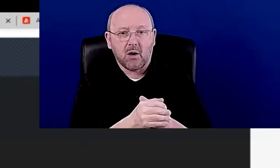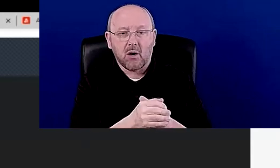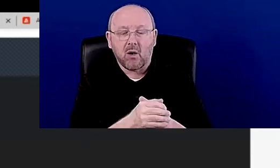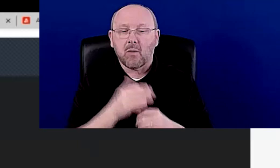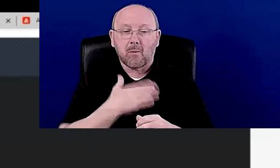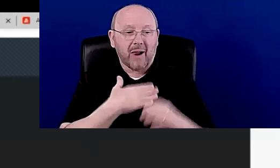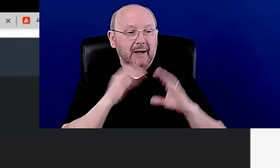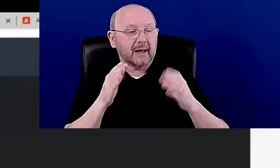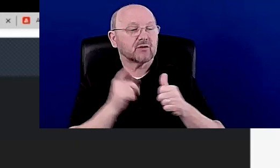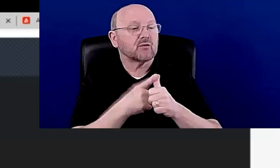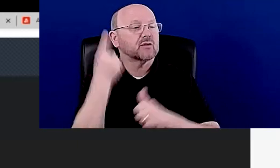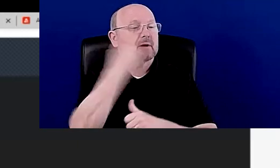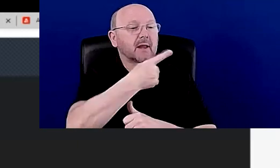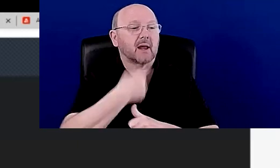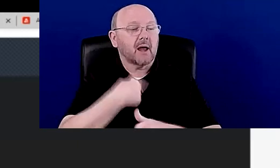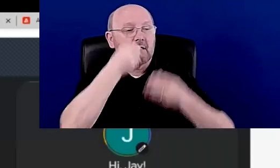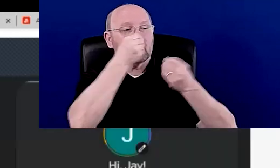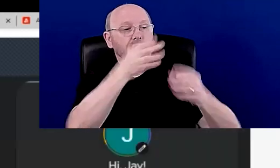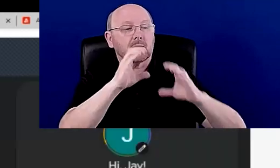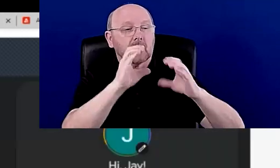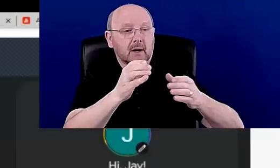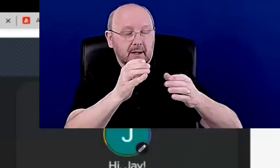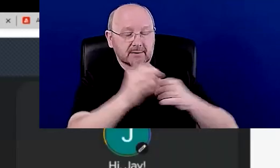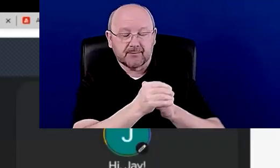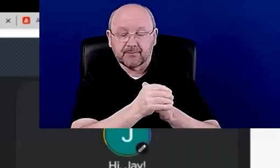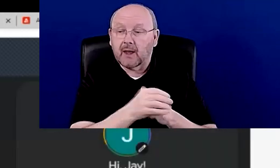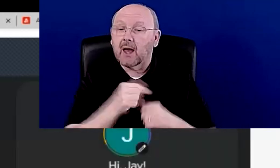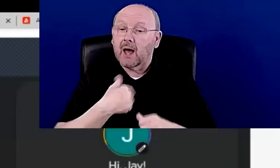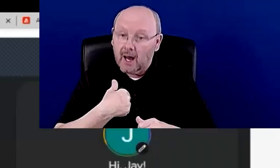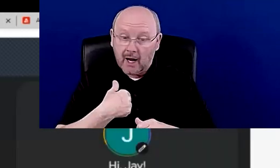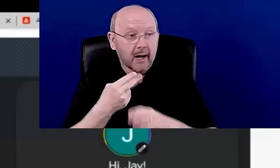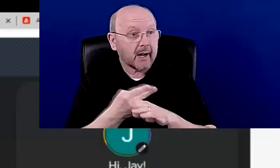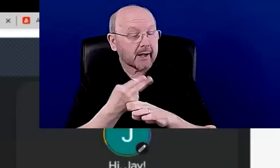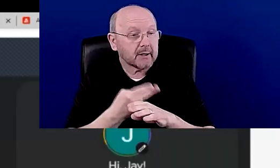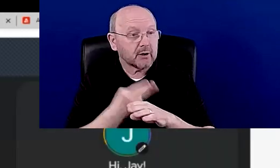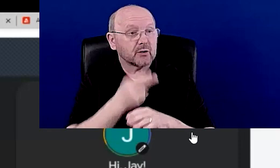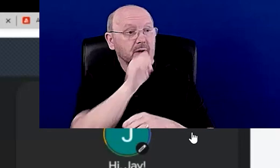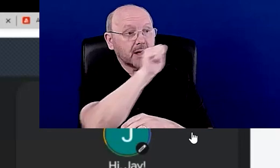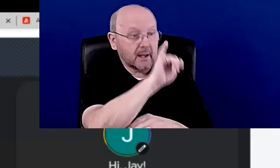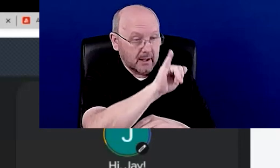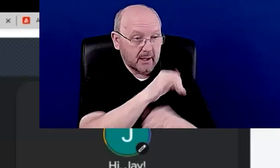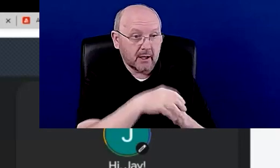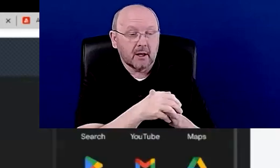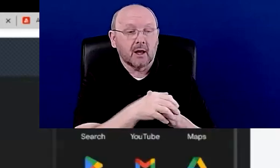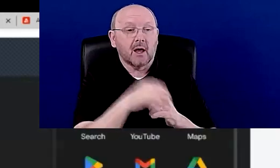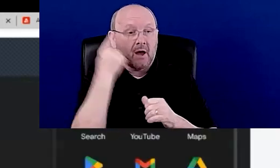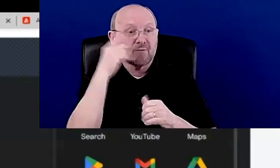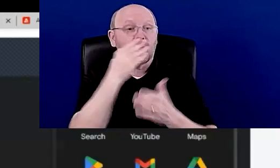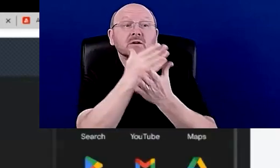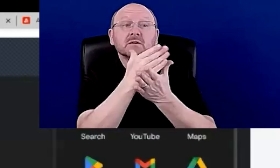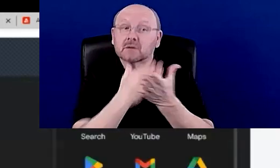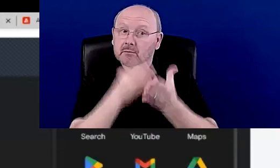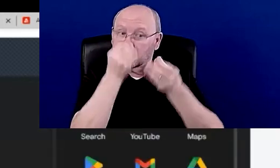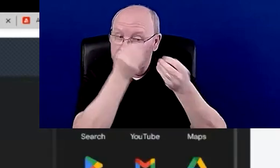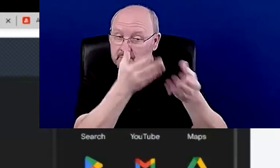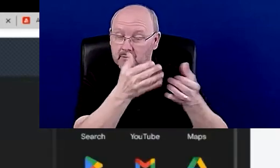of class, I talk about AI. I mentioned that I use AI to my students in generation of certain material. And then I also